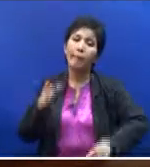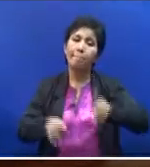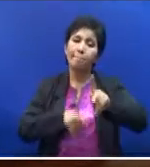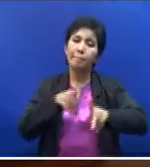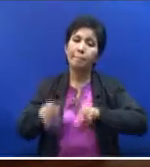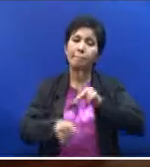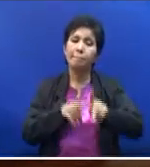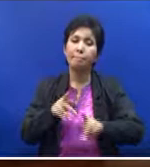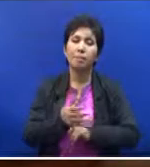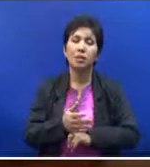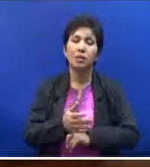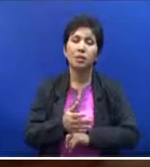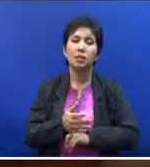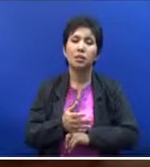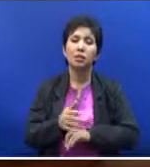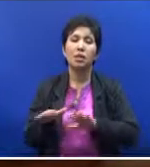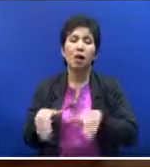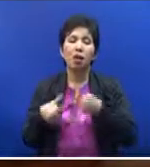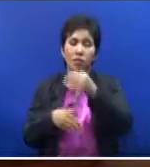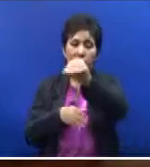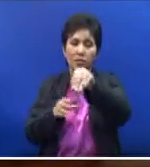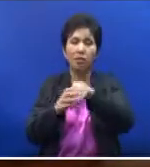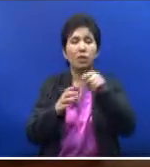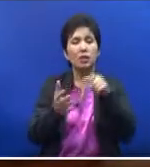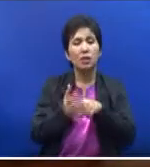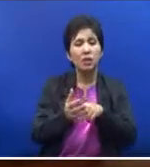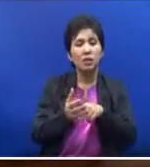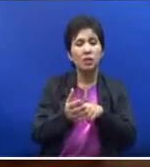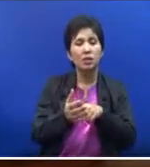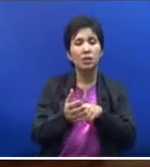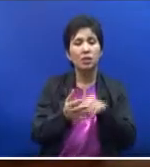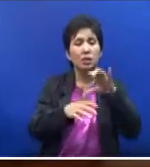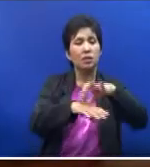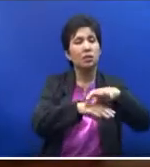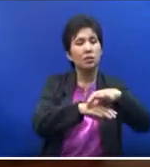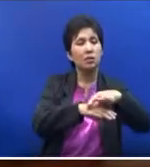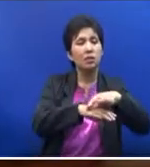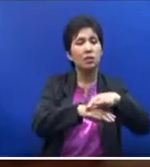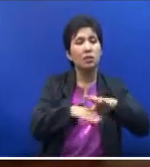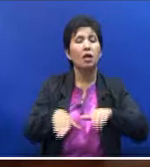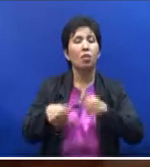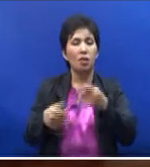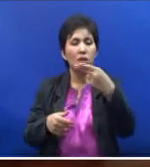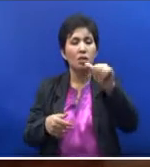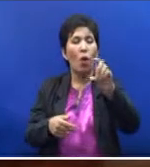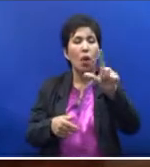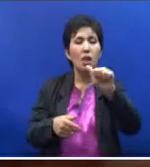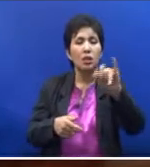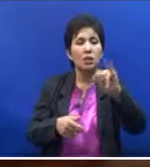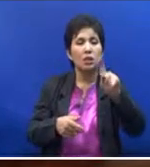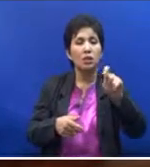people think. Okay, so this is how it involves descriptive in nature. And it is holistic in nature, meaning